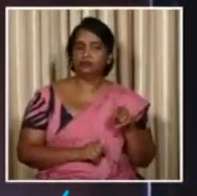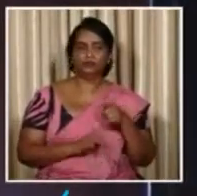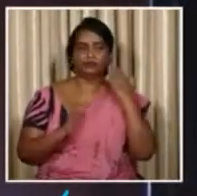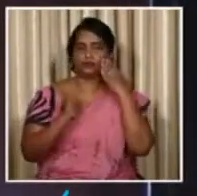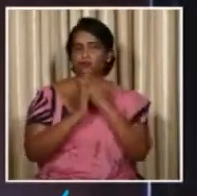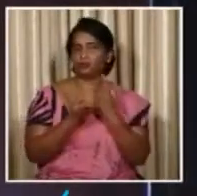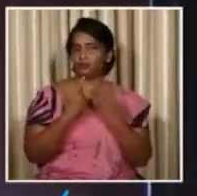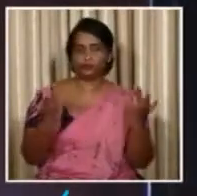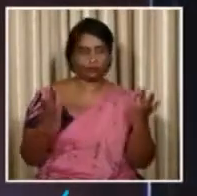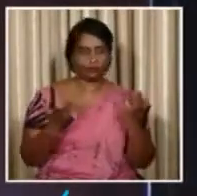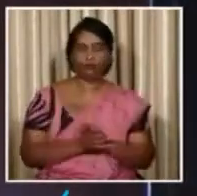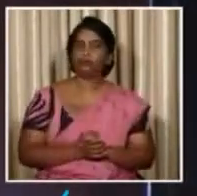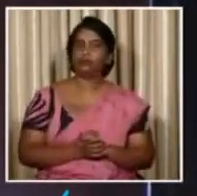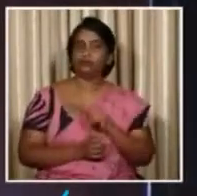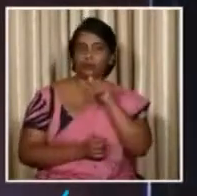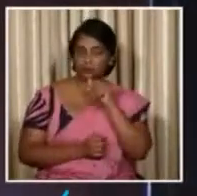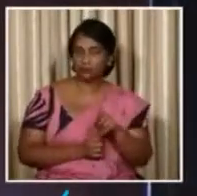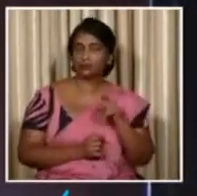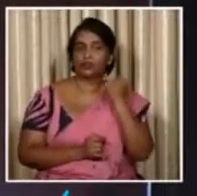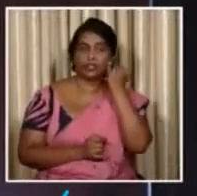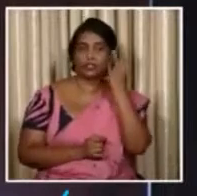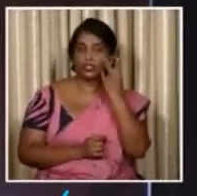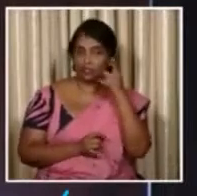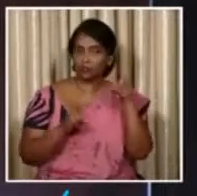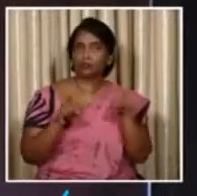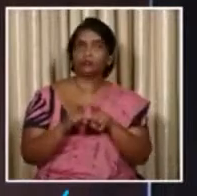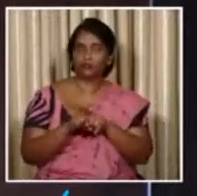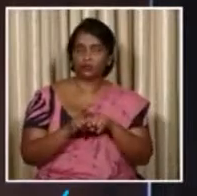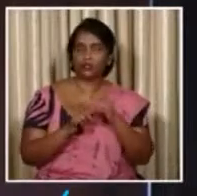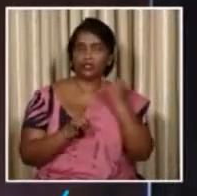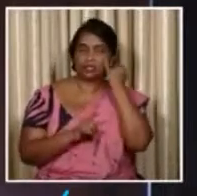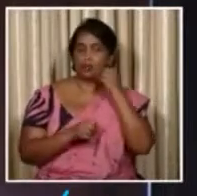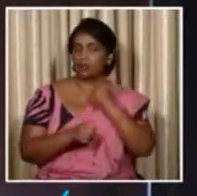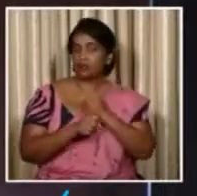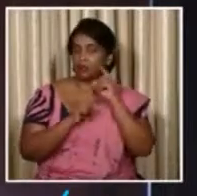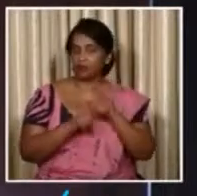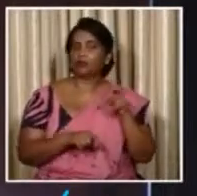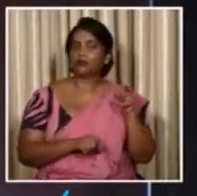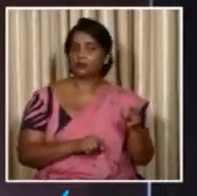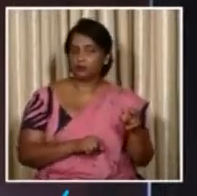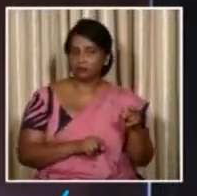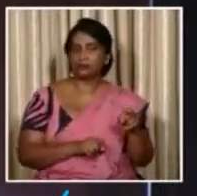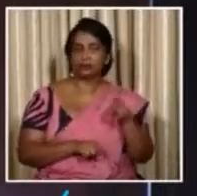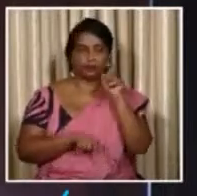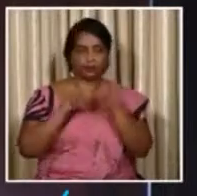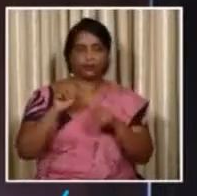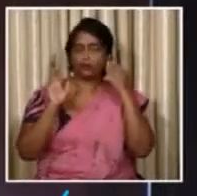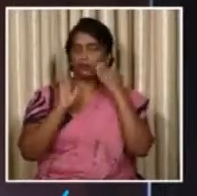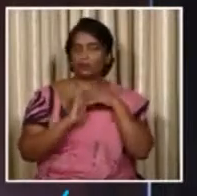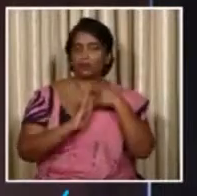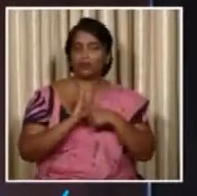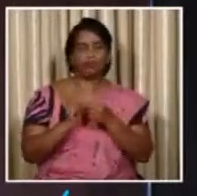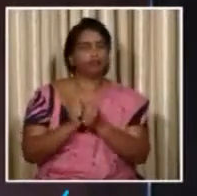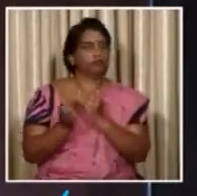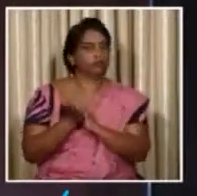refuse the extradition. And now the recent series of killing clearly points to the organized crime. It seems